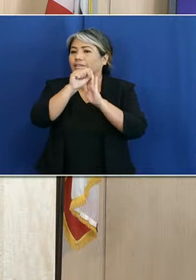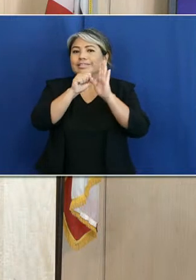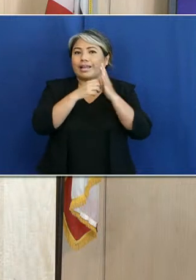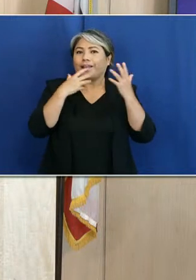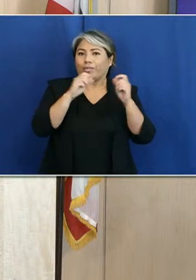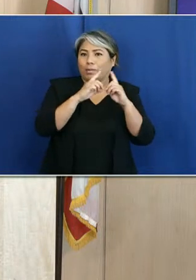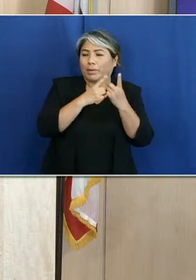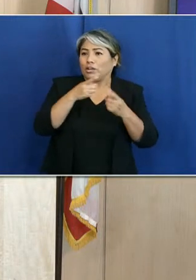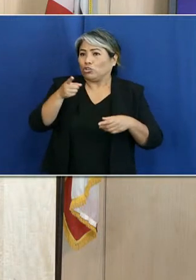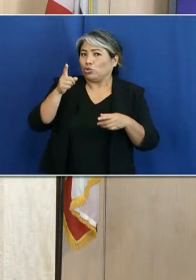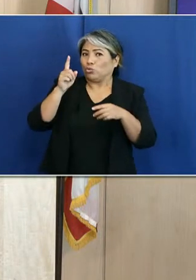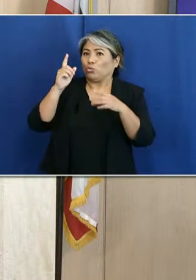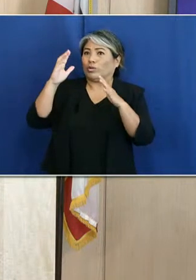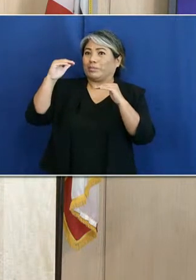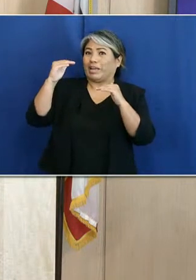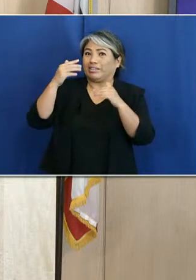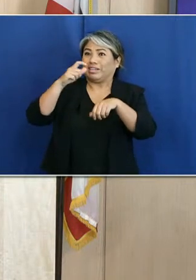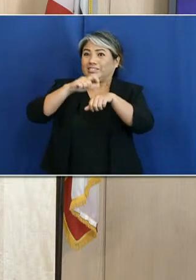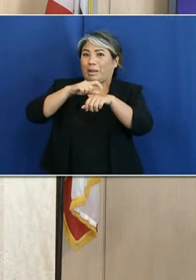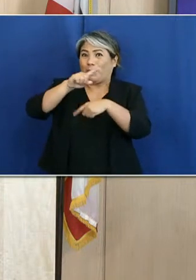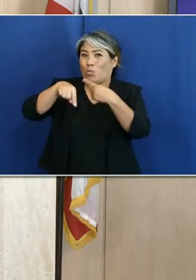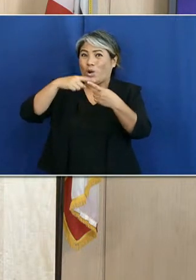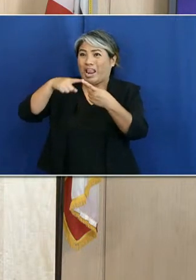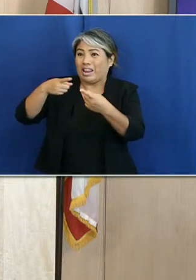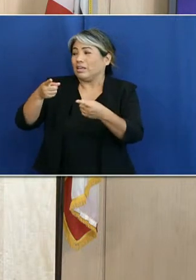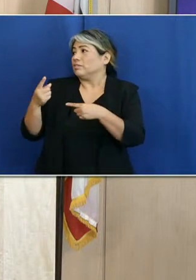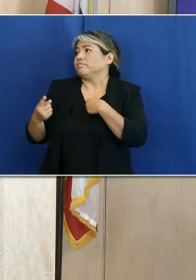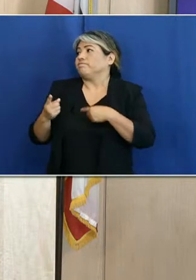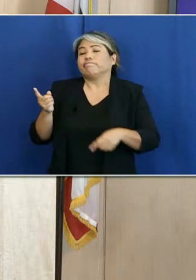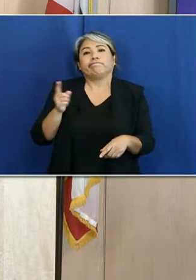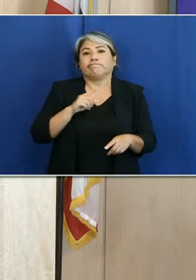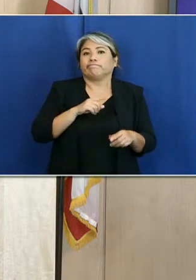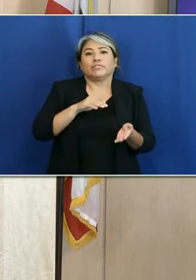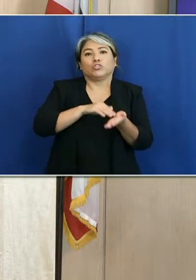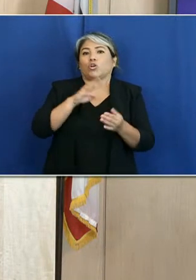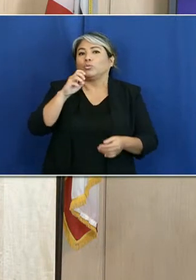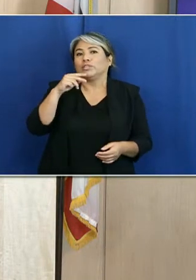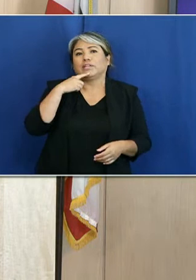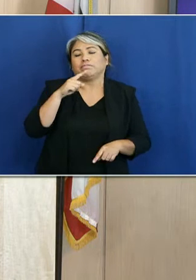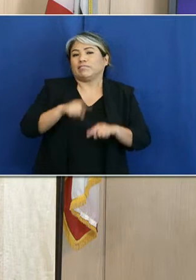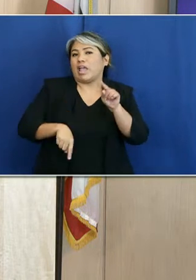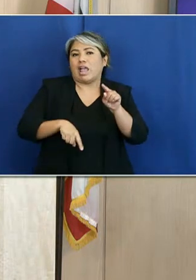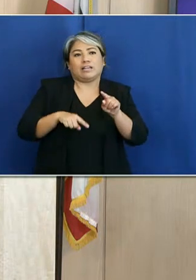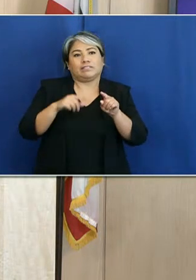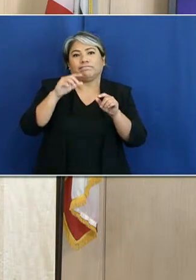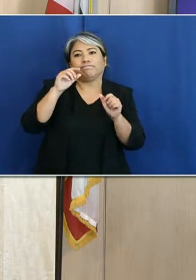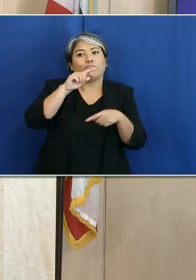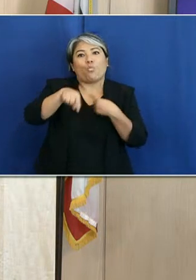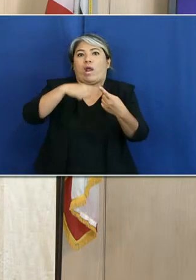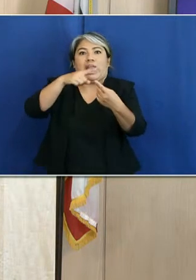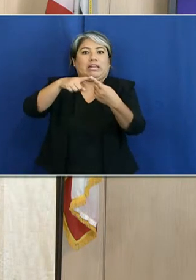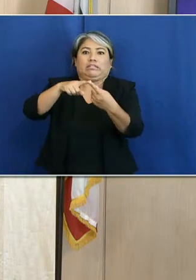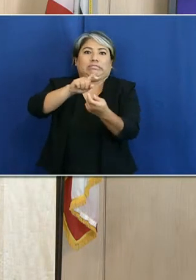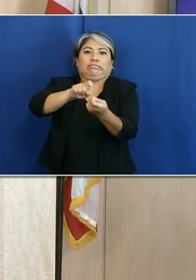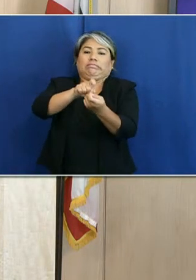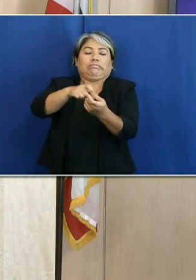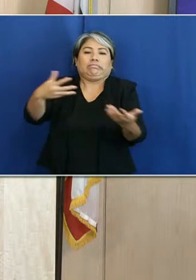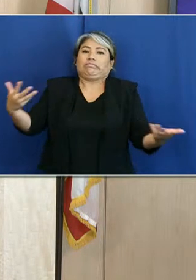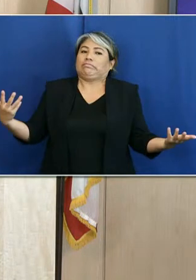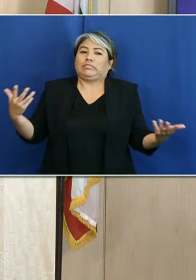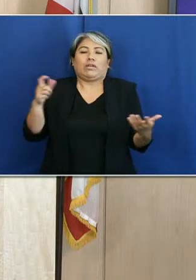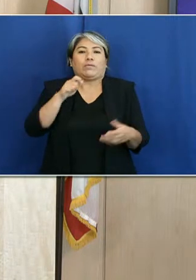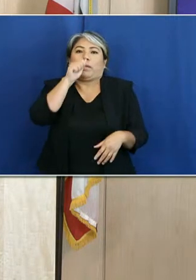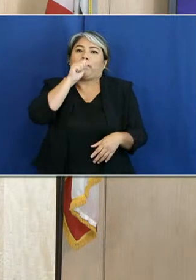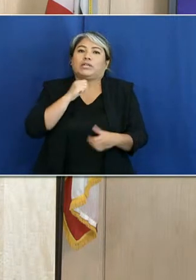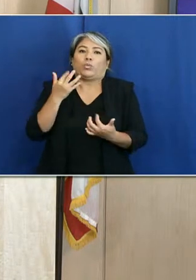on that. Do you anticipate a timetable? I can't give you a timetable. We, again, just need to be patient and wait for the guidance to come out